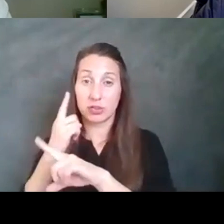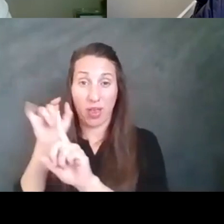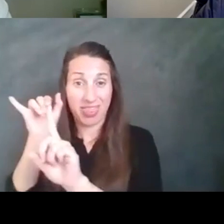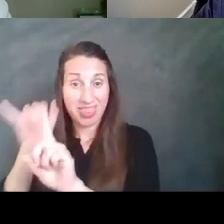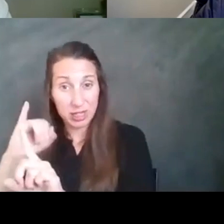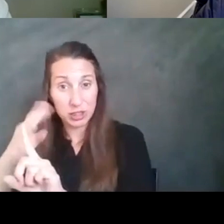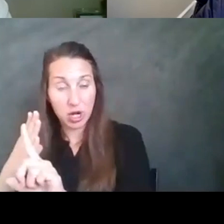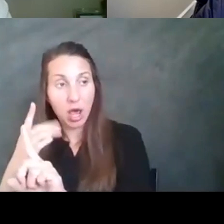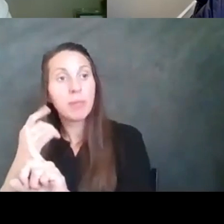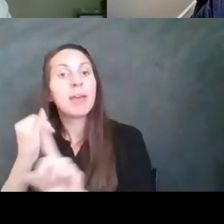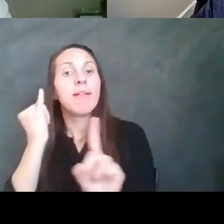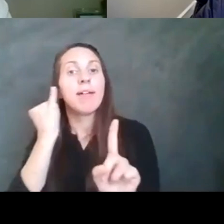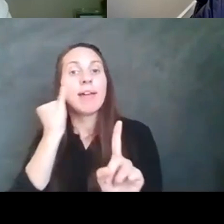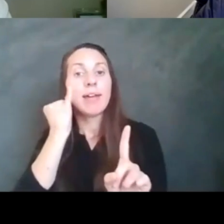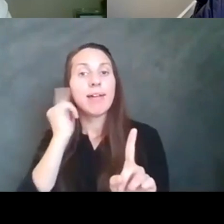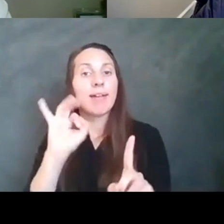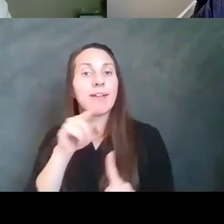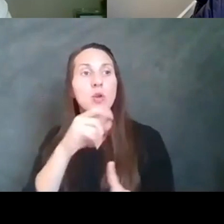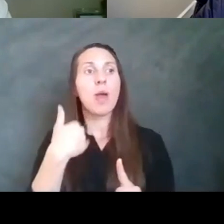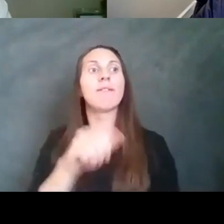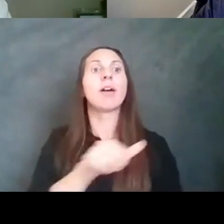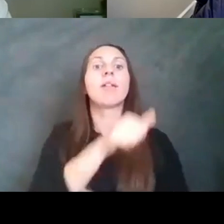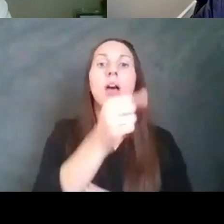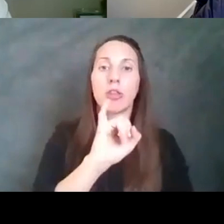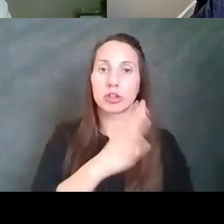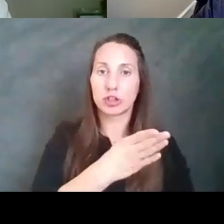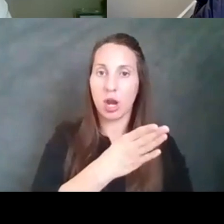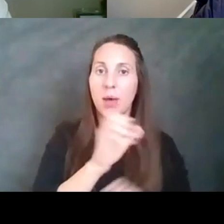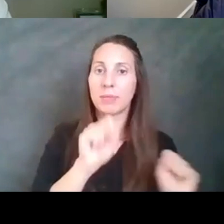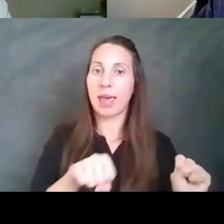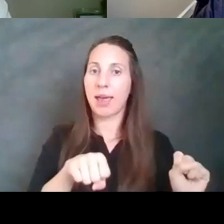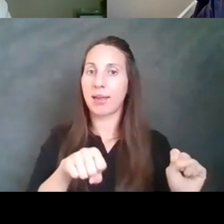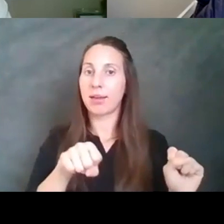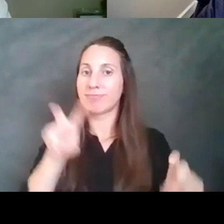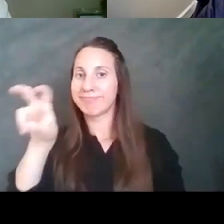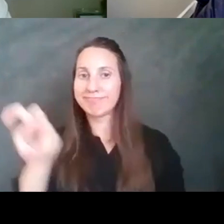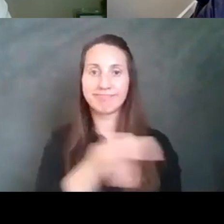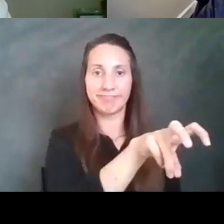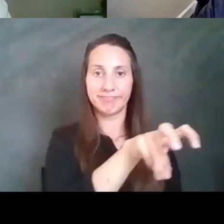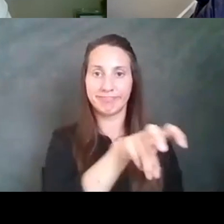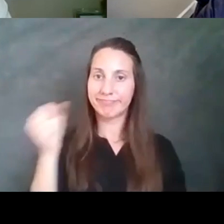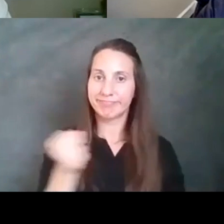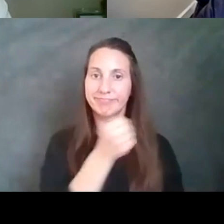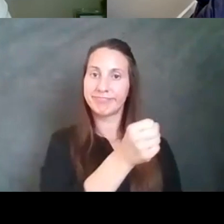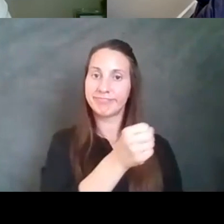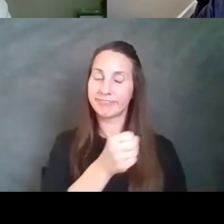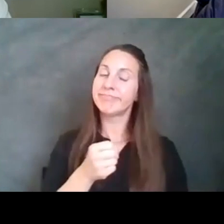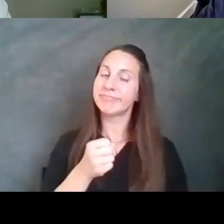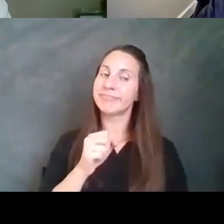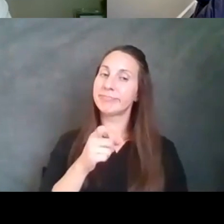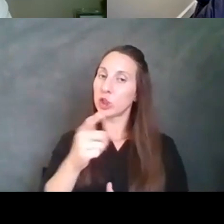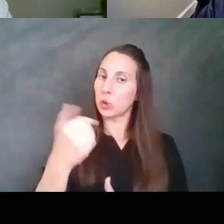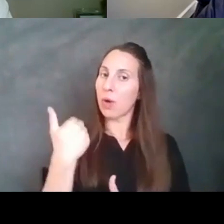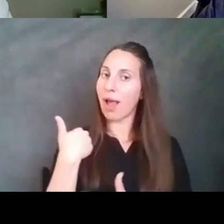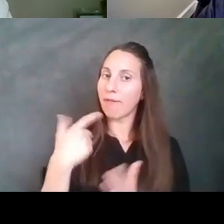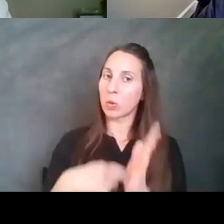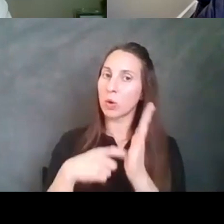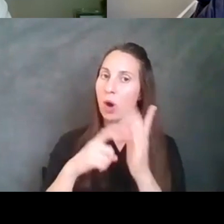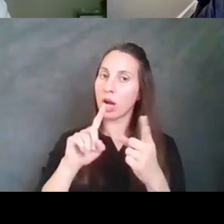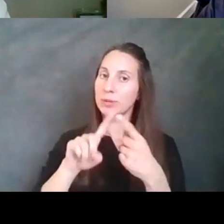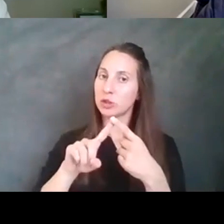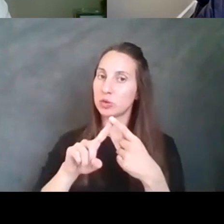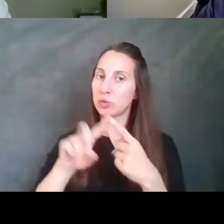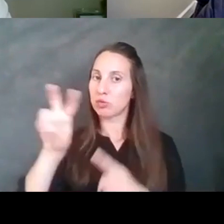they can perform the essential functions of, you have a requirement to transfer them to the other job, or